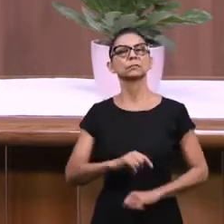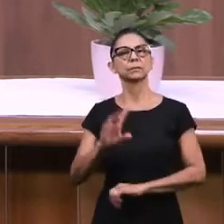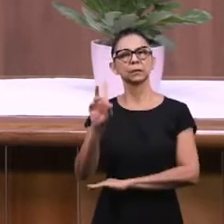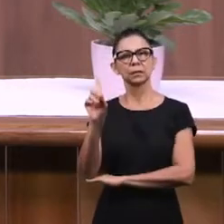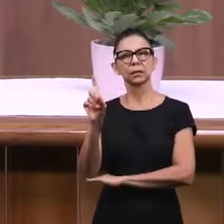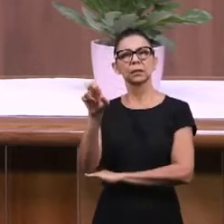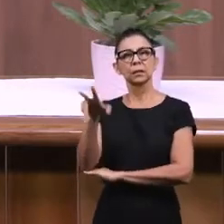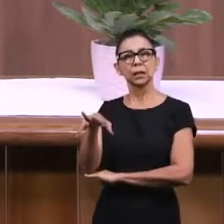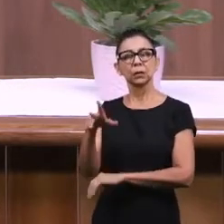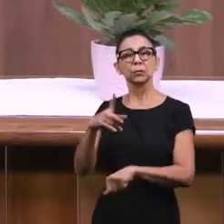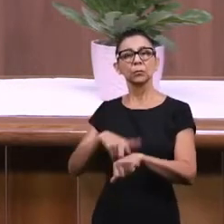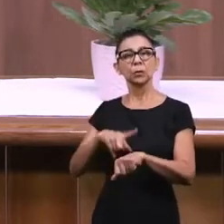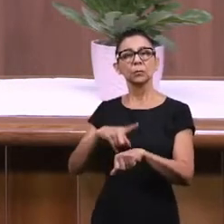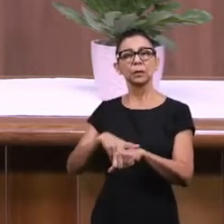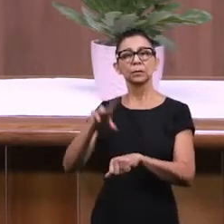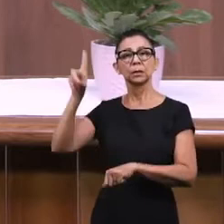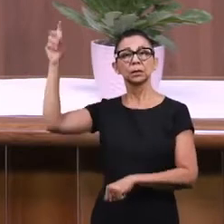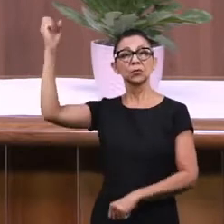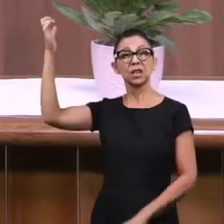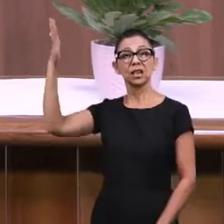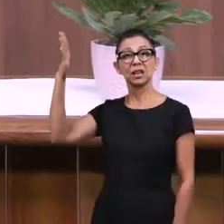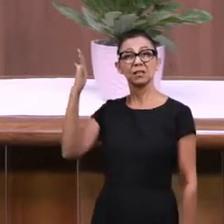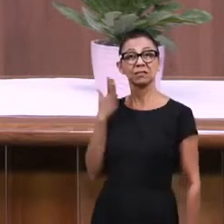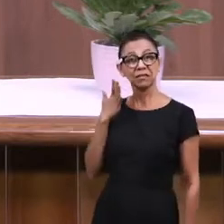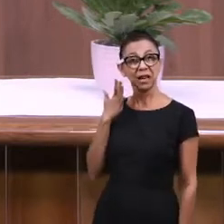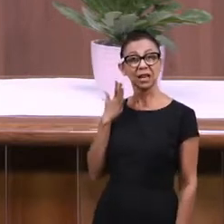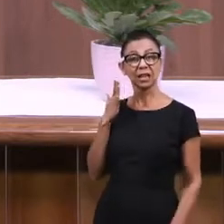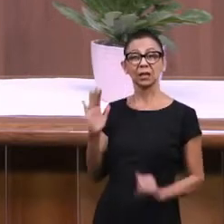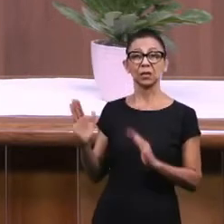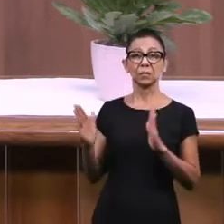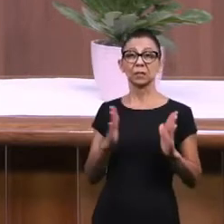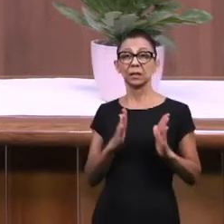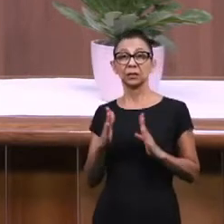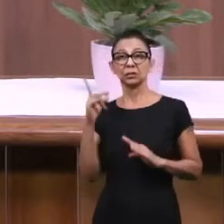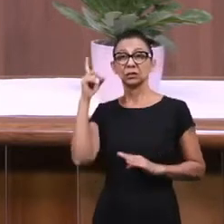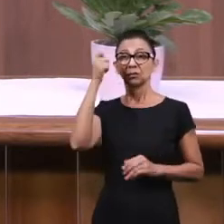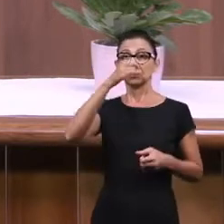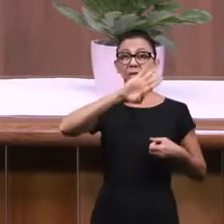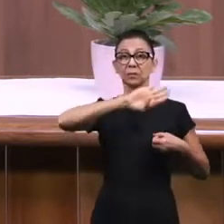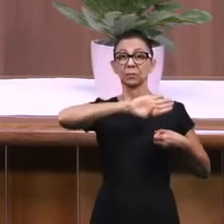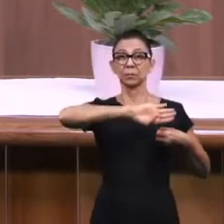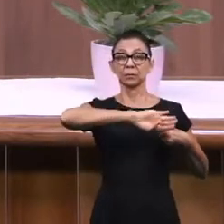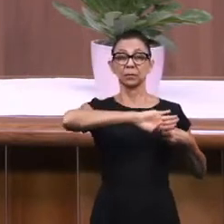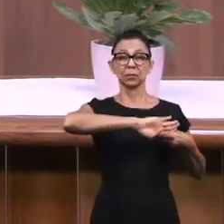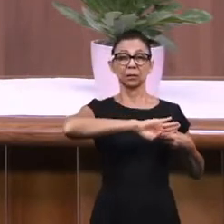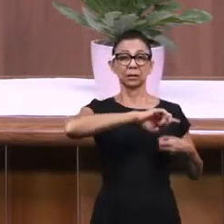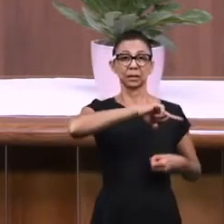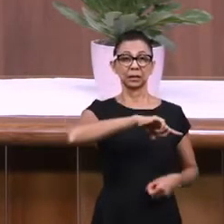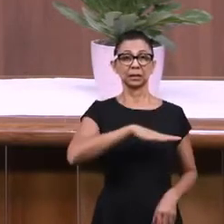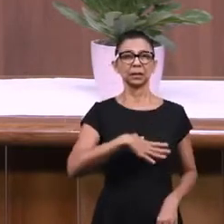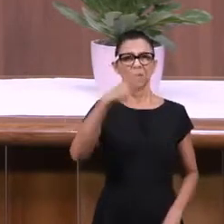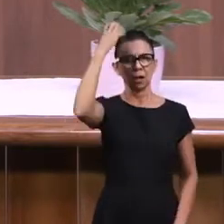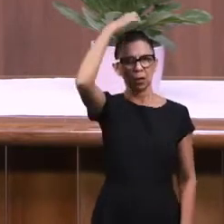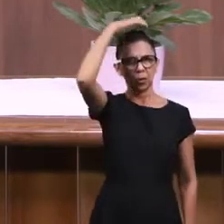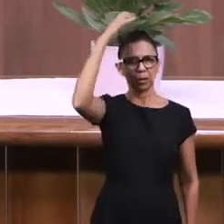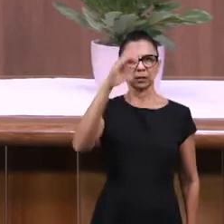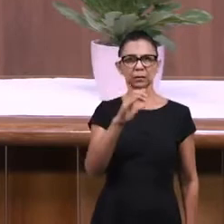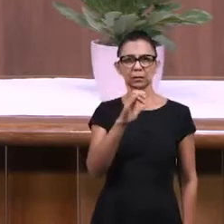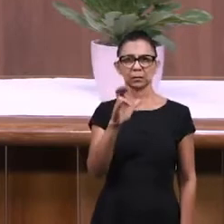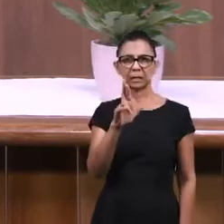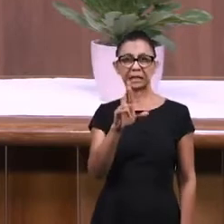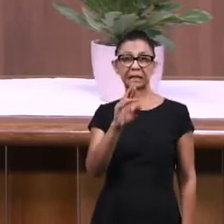very difficult situation in his life, where the Lord reveals a great difficulty about Babylon. King